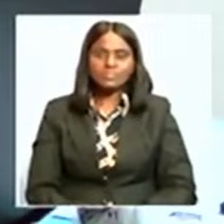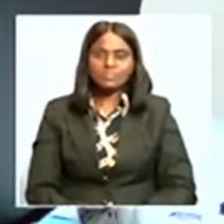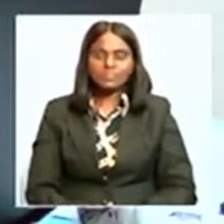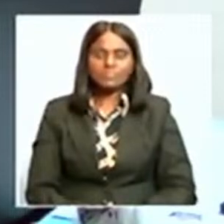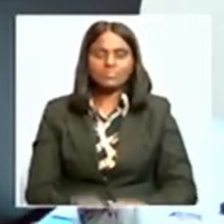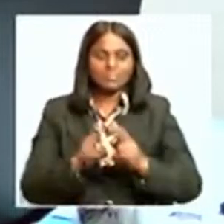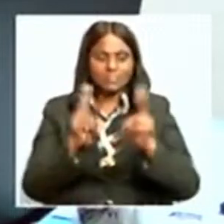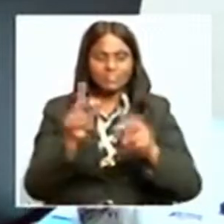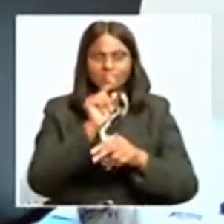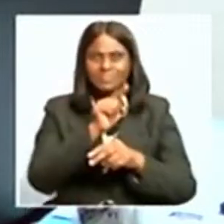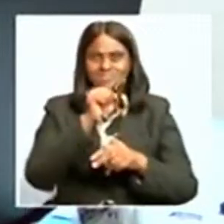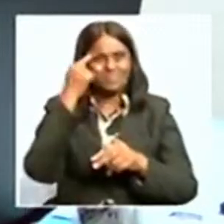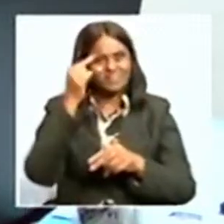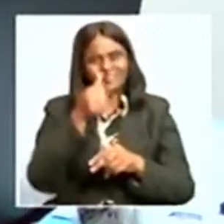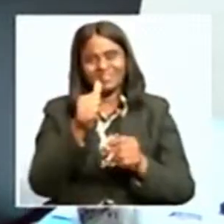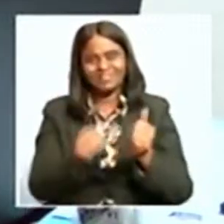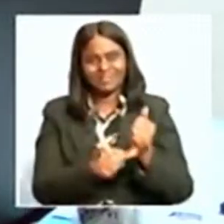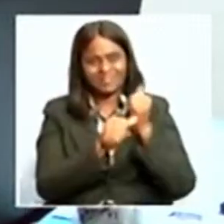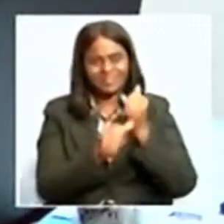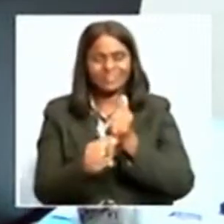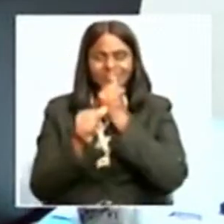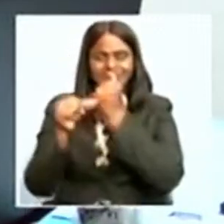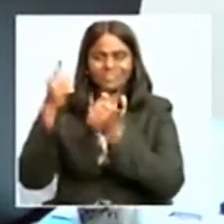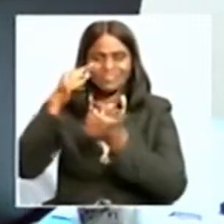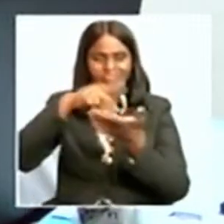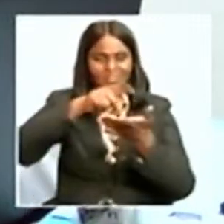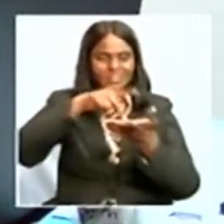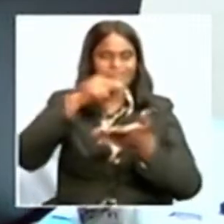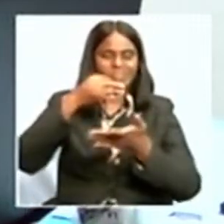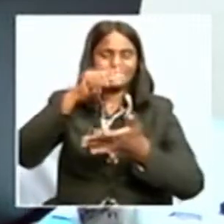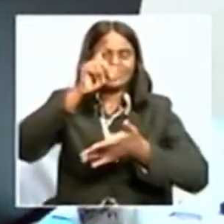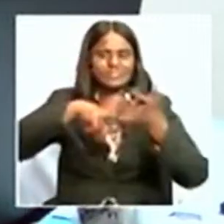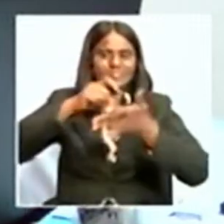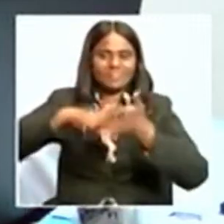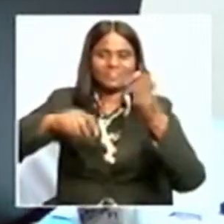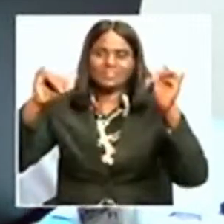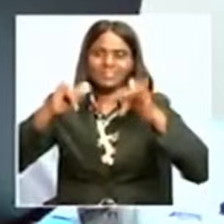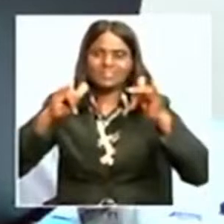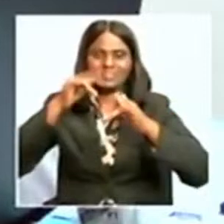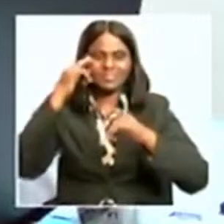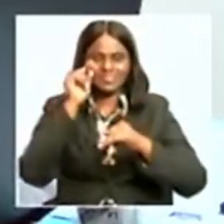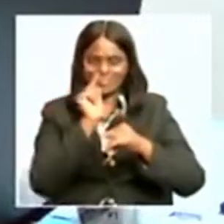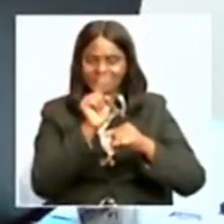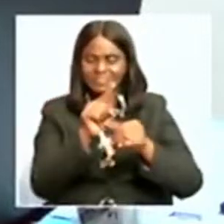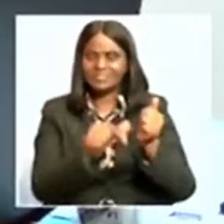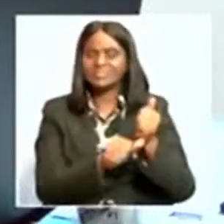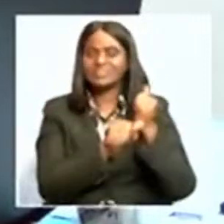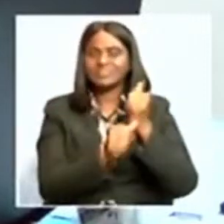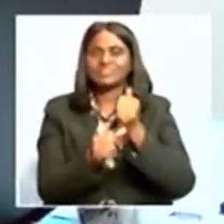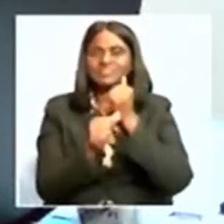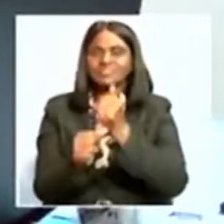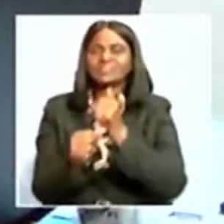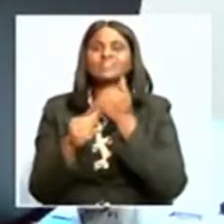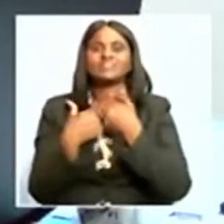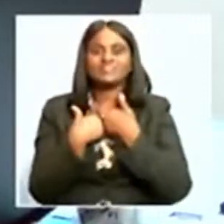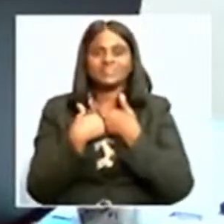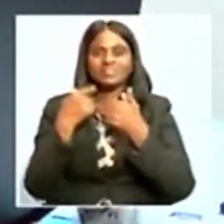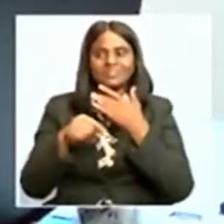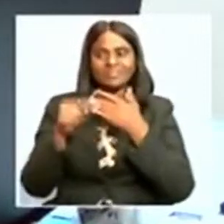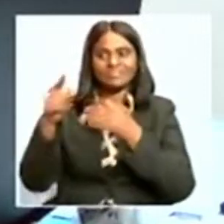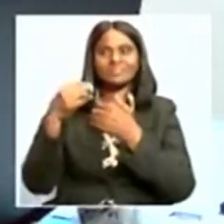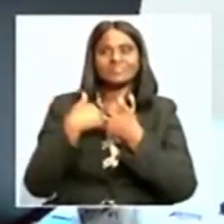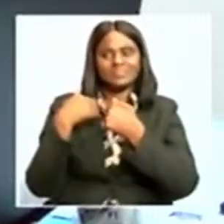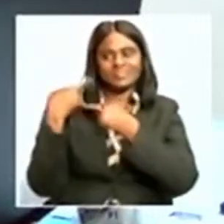So this is for the agent for payment of tax. Yes, so for that particular agent, they have that